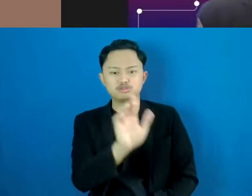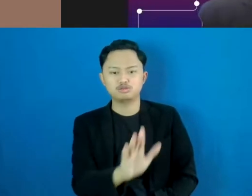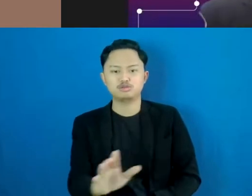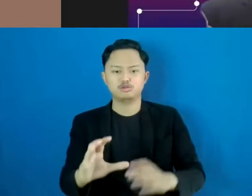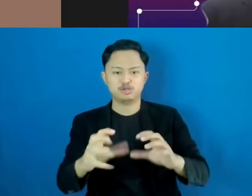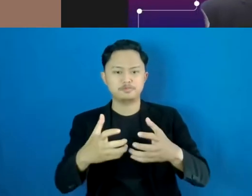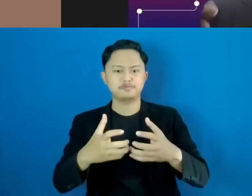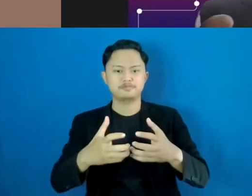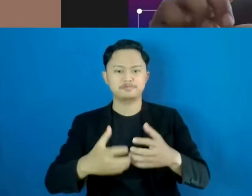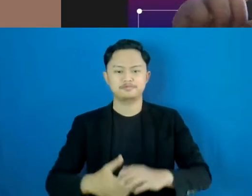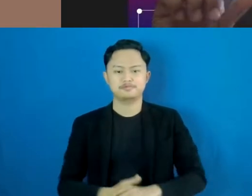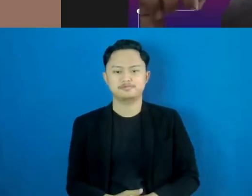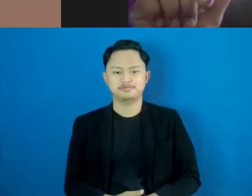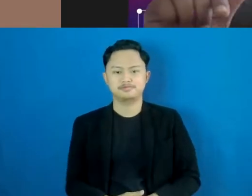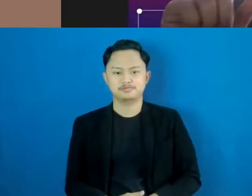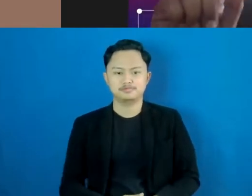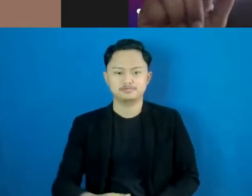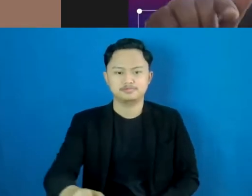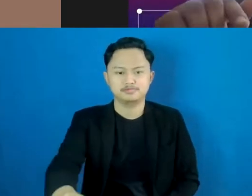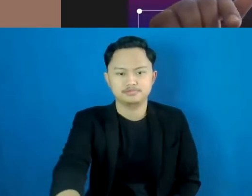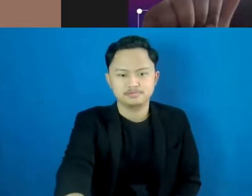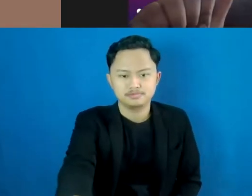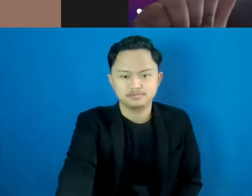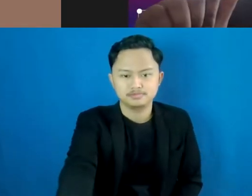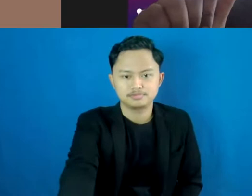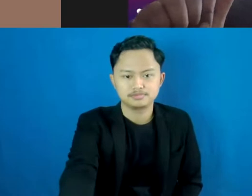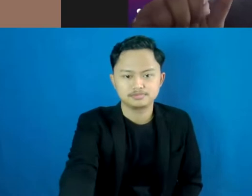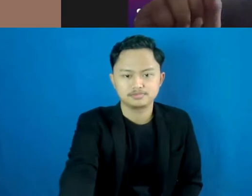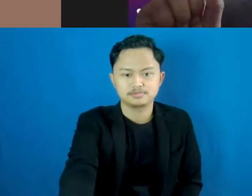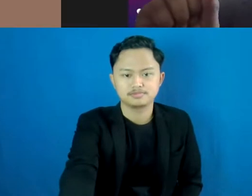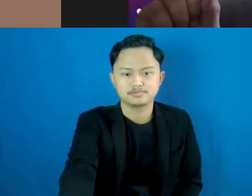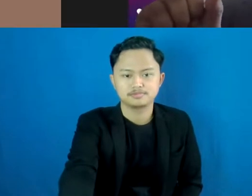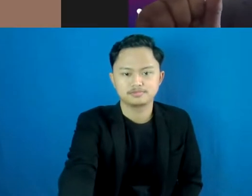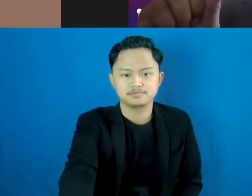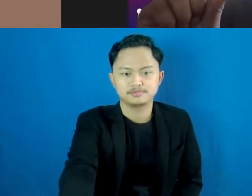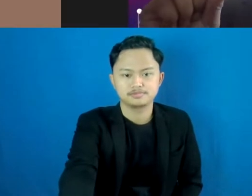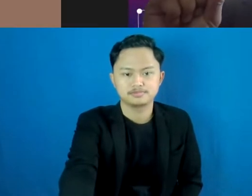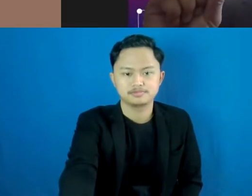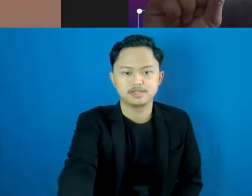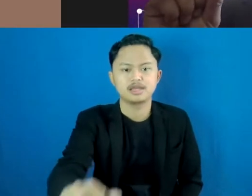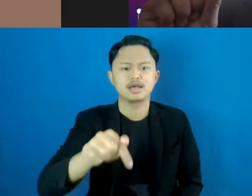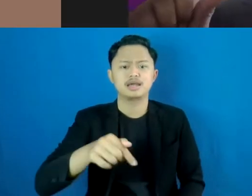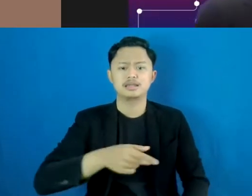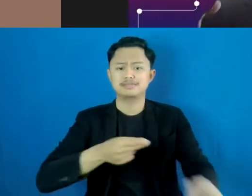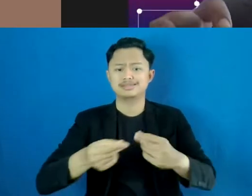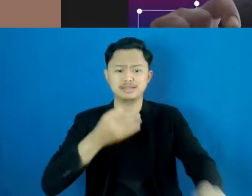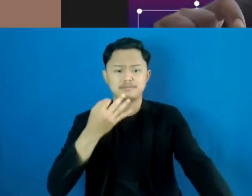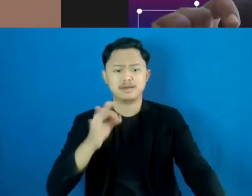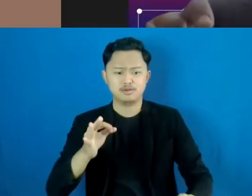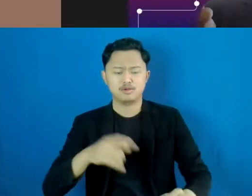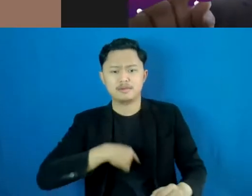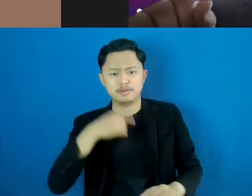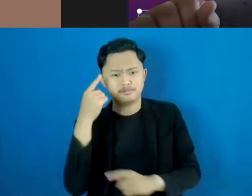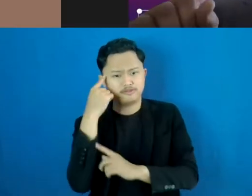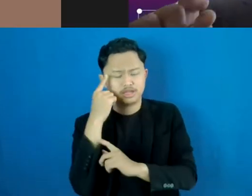government agency. This is an unknown industry, unknown space. We don't know. So we assume that batteries will be replaced, which is not